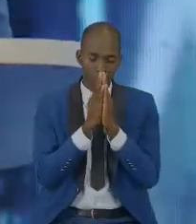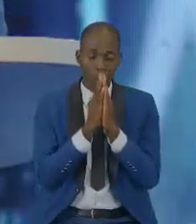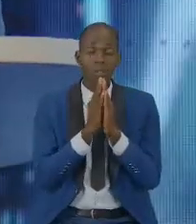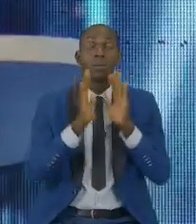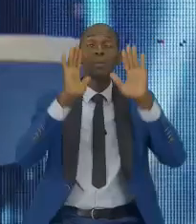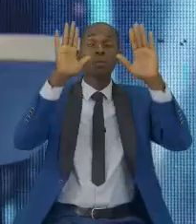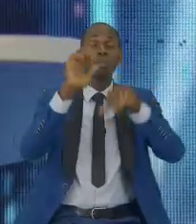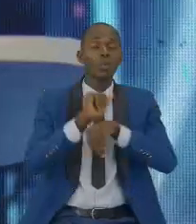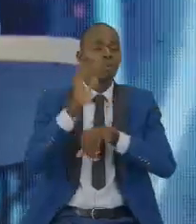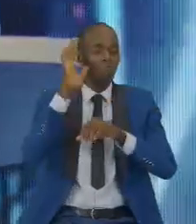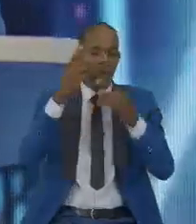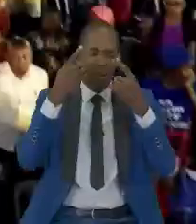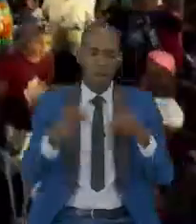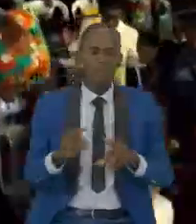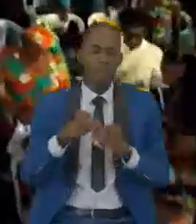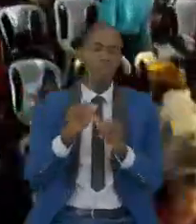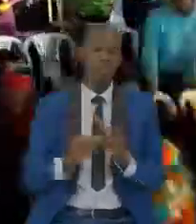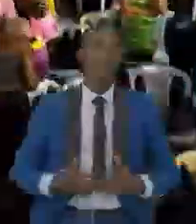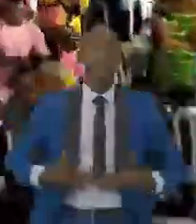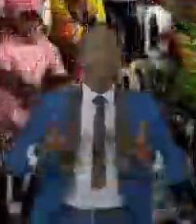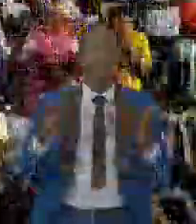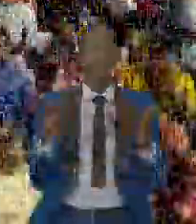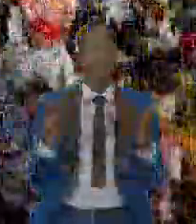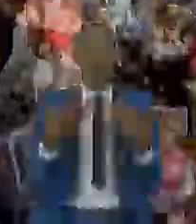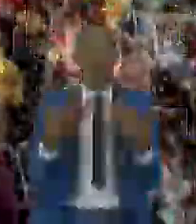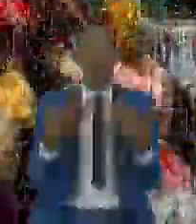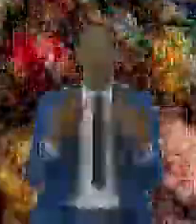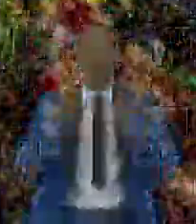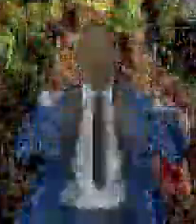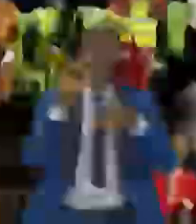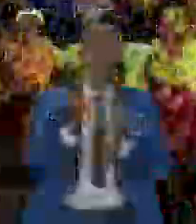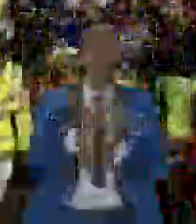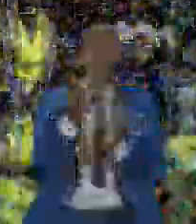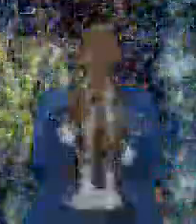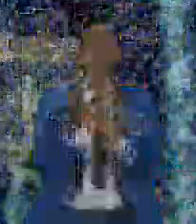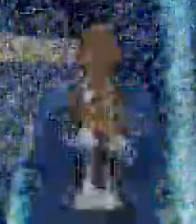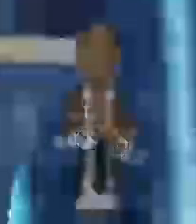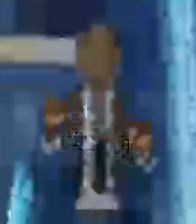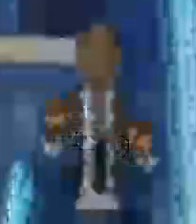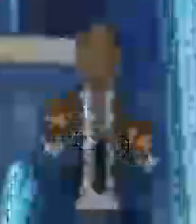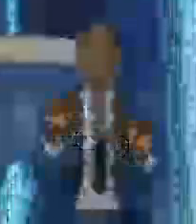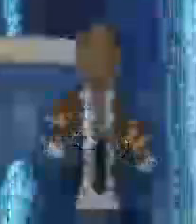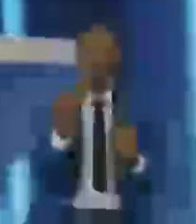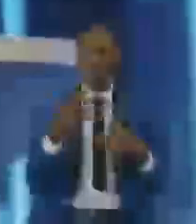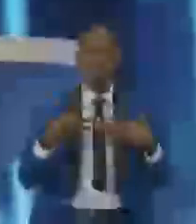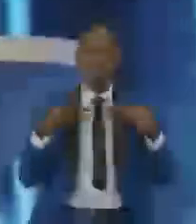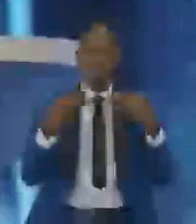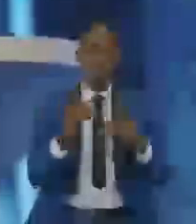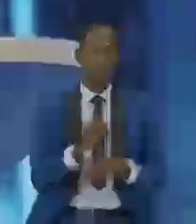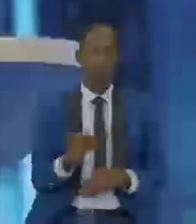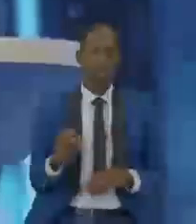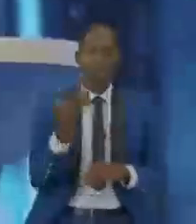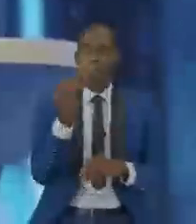will happen in every life. Amen. Miracle of salvation, of healing,